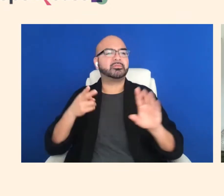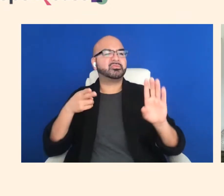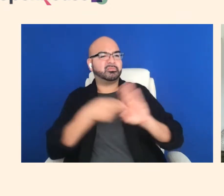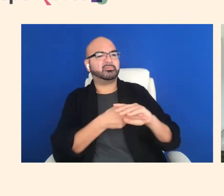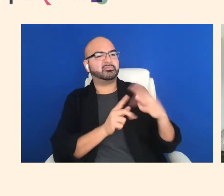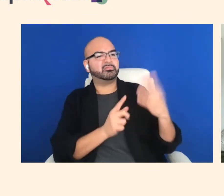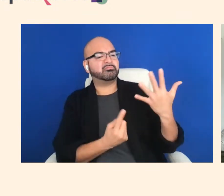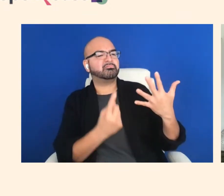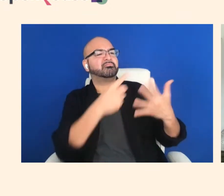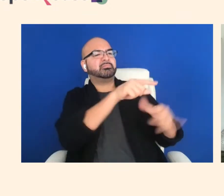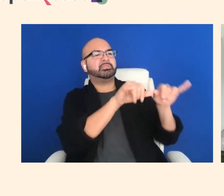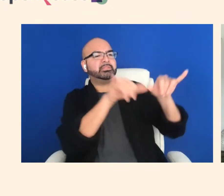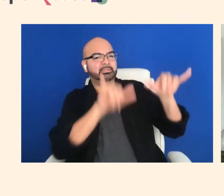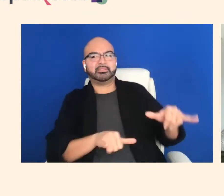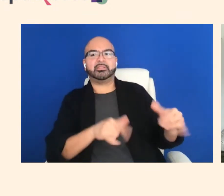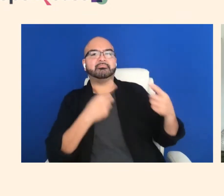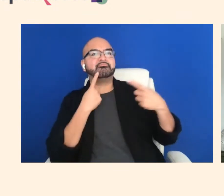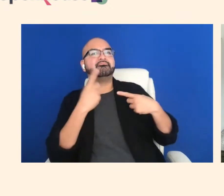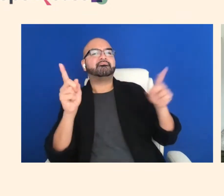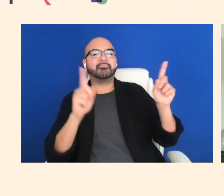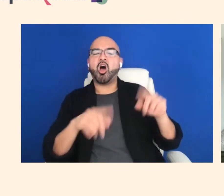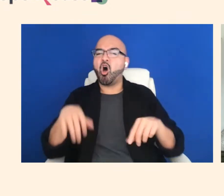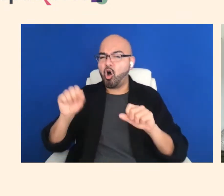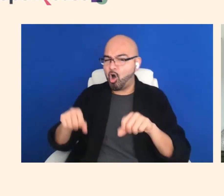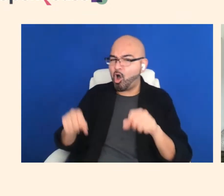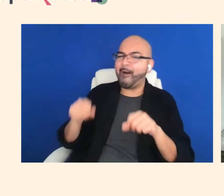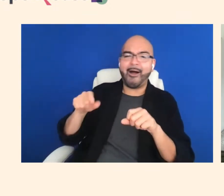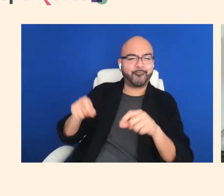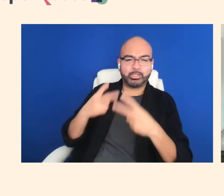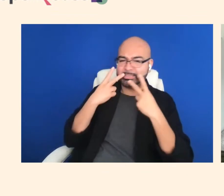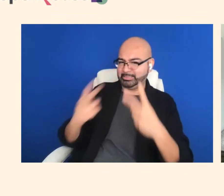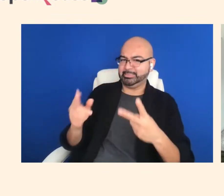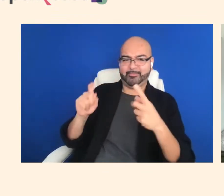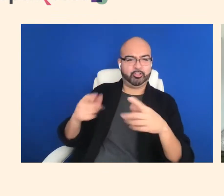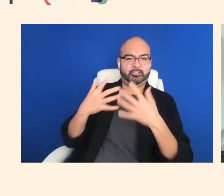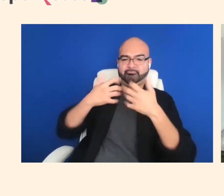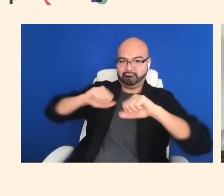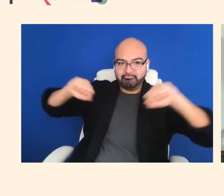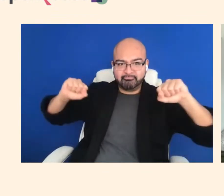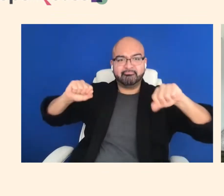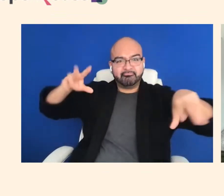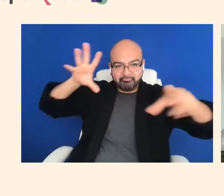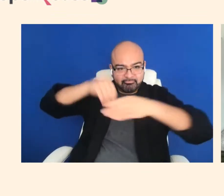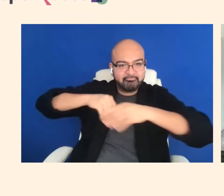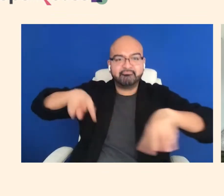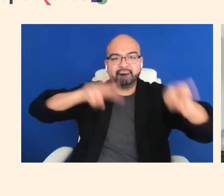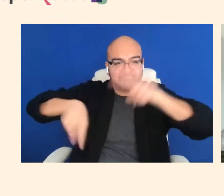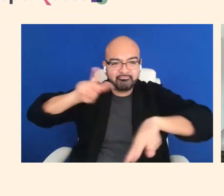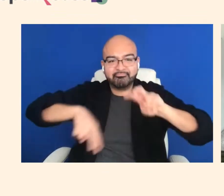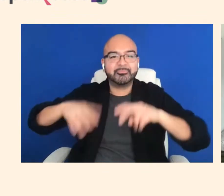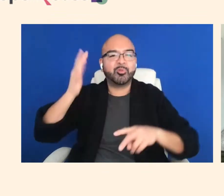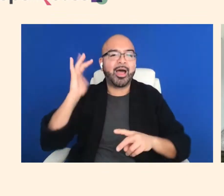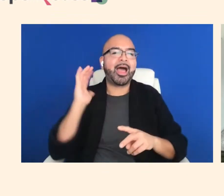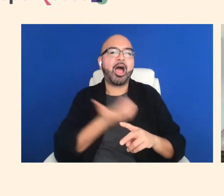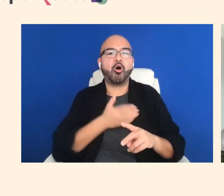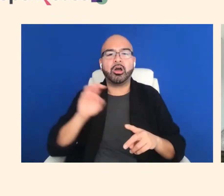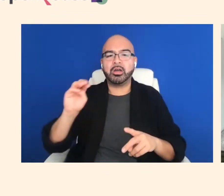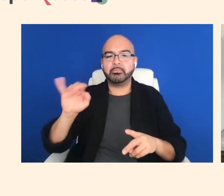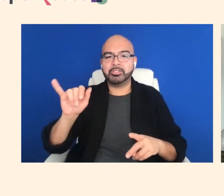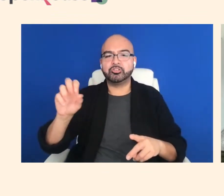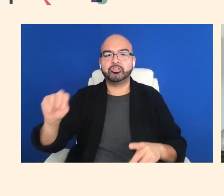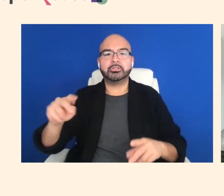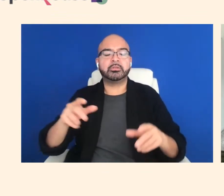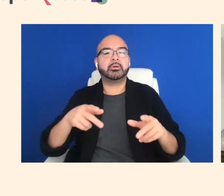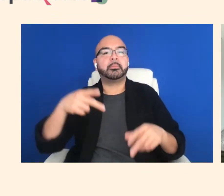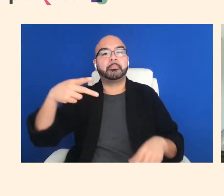So arriving you, into you have this. to Yeah. see it. You have to be in it. And so this is why our mission pillars are so critical, because you can make